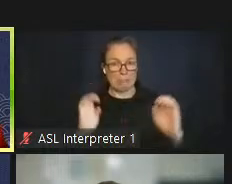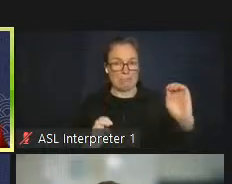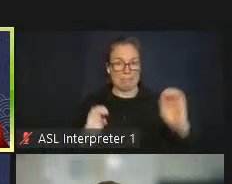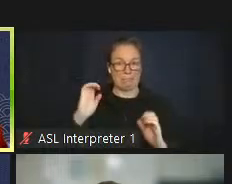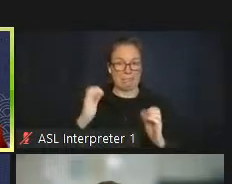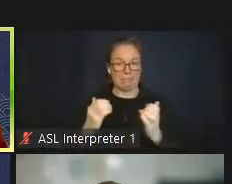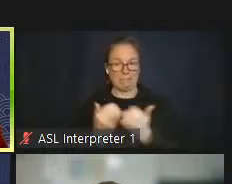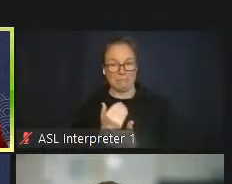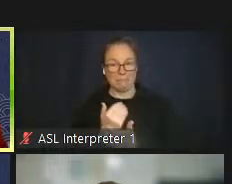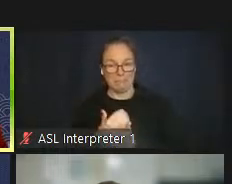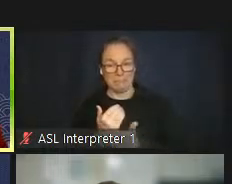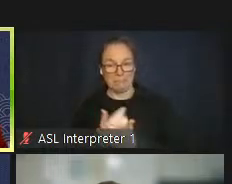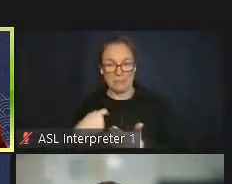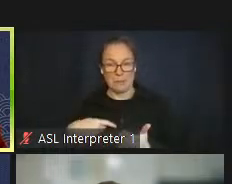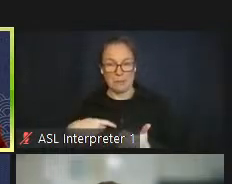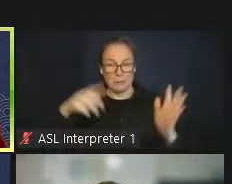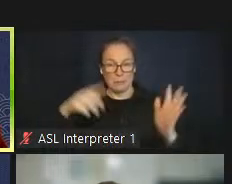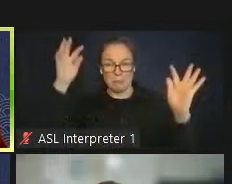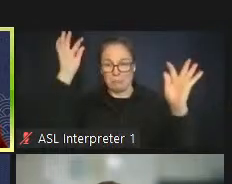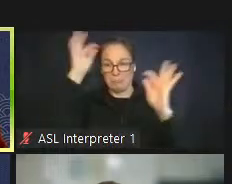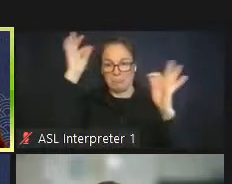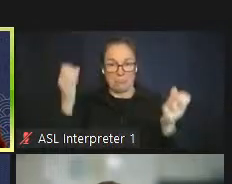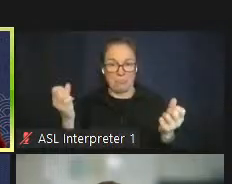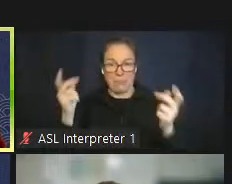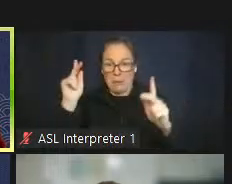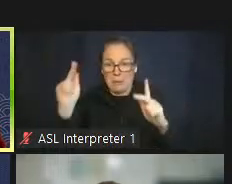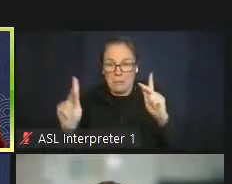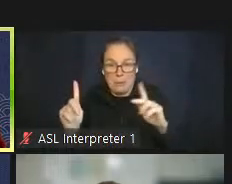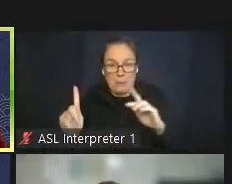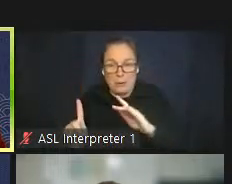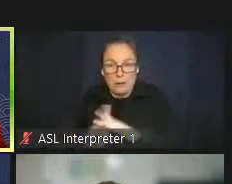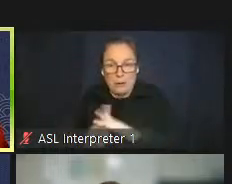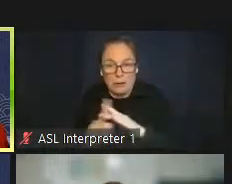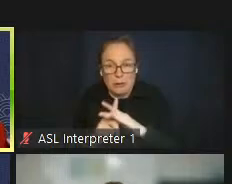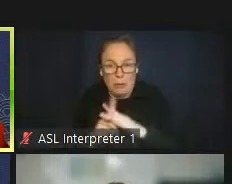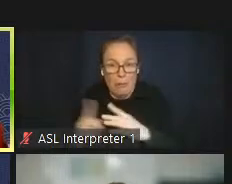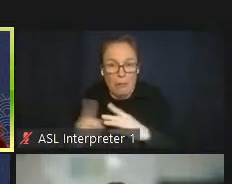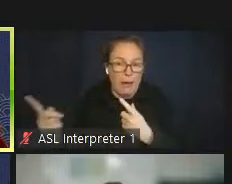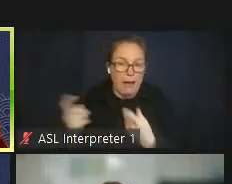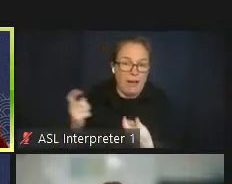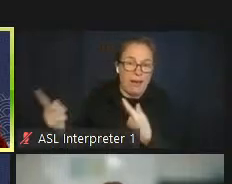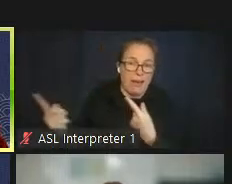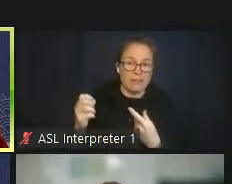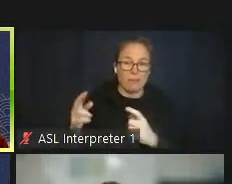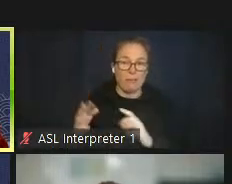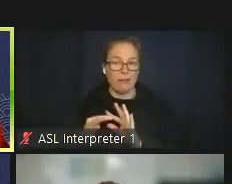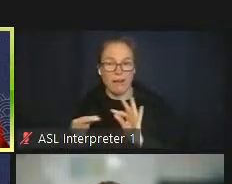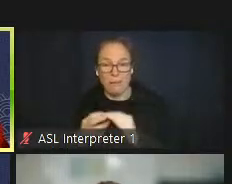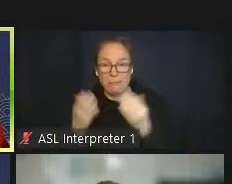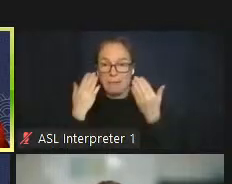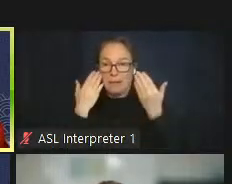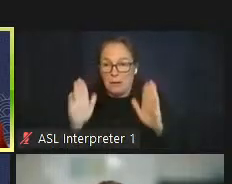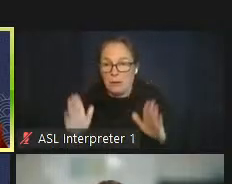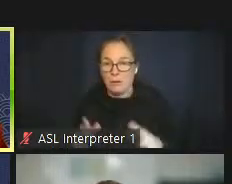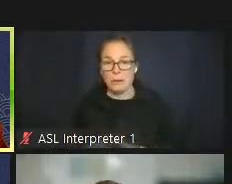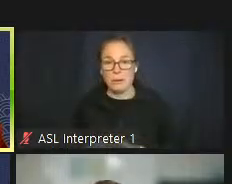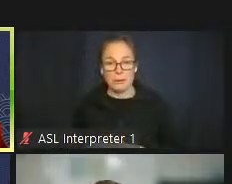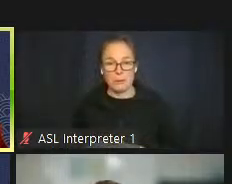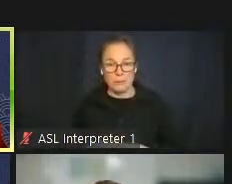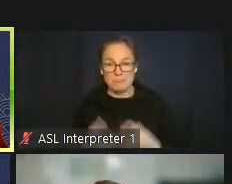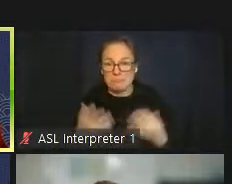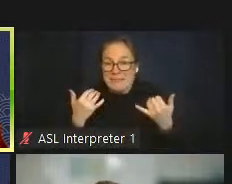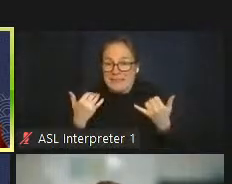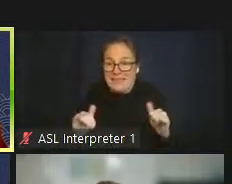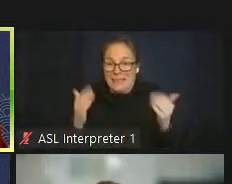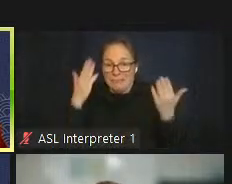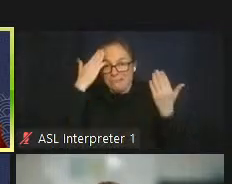we had no idea how many people would turn up and ask questions or make comment. And we still don't know